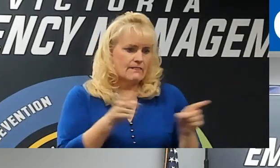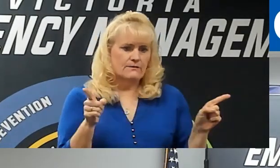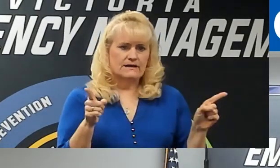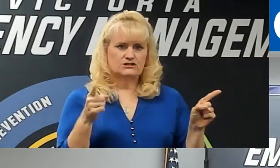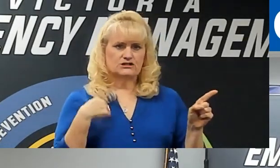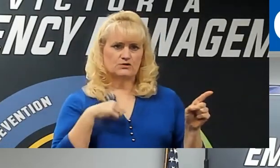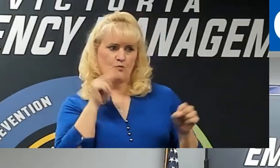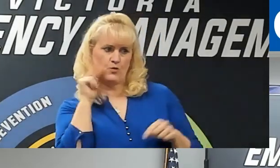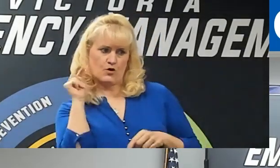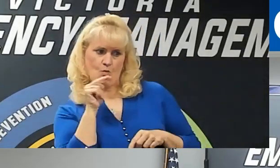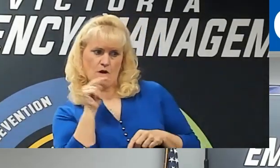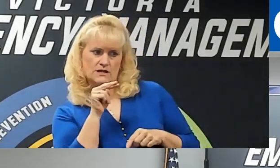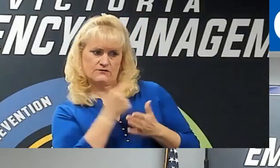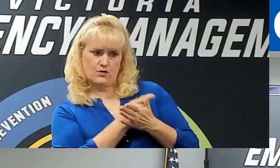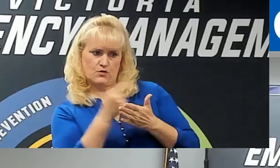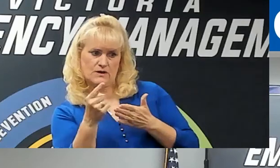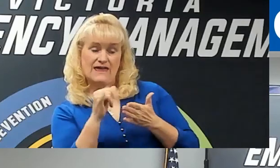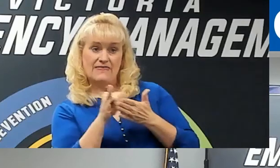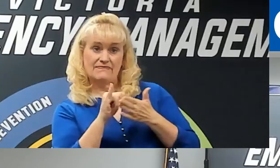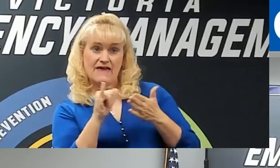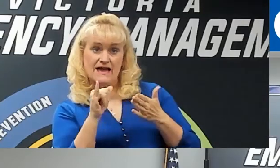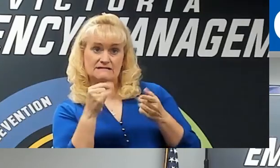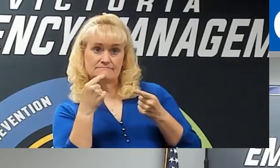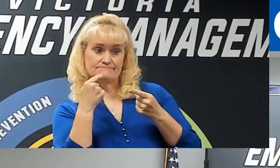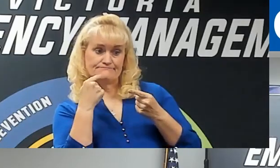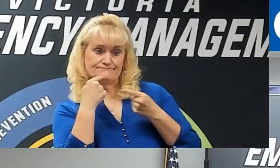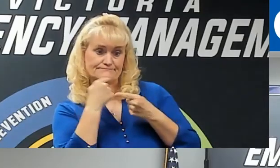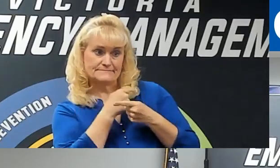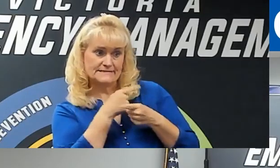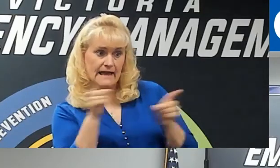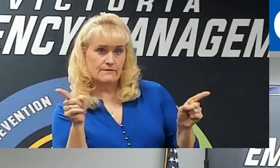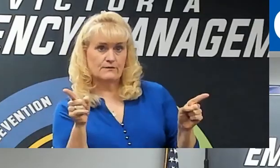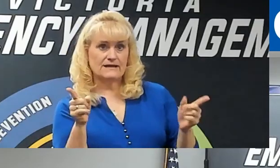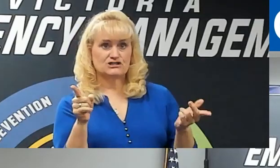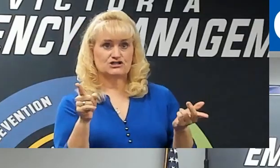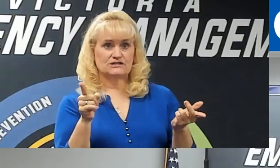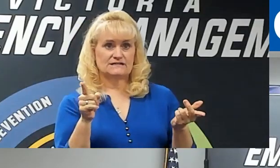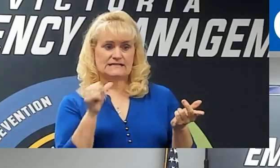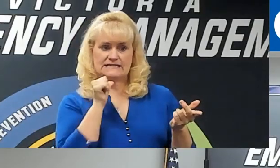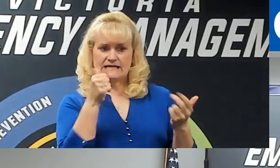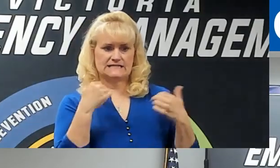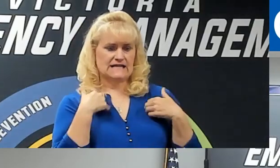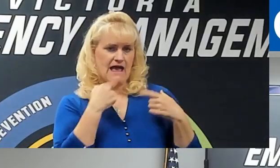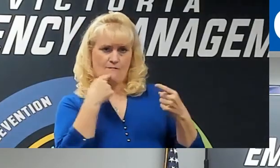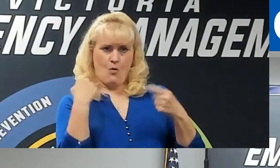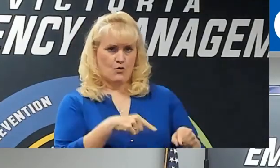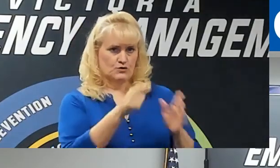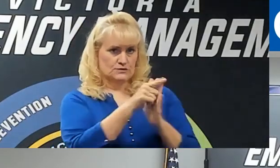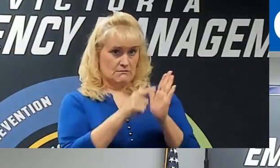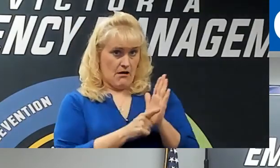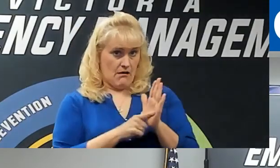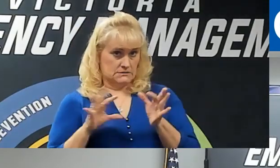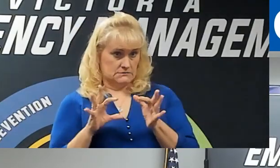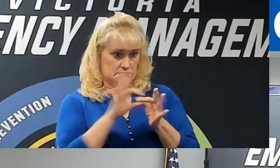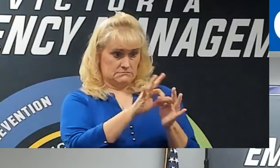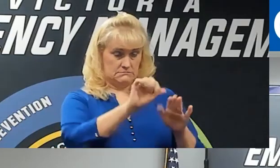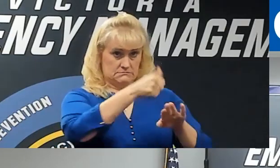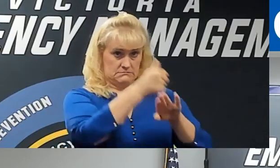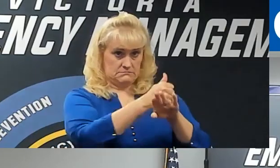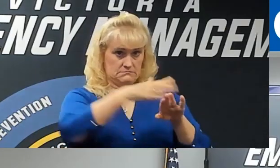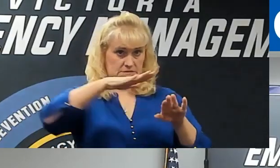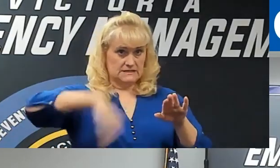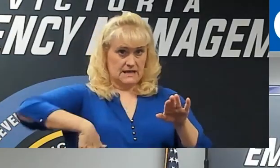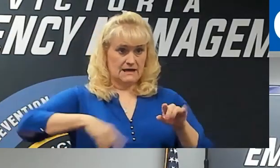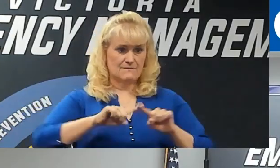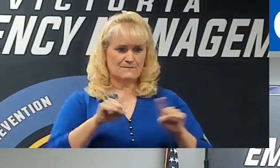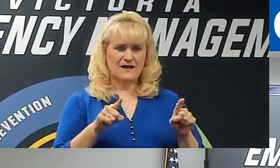As the mayor mentioned, that declaration doesn't have any mandates or orders tied to it. It does certainly